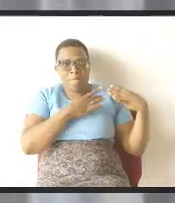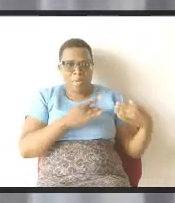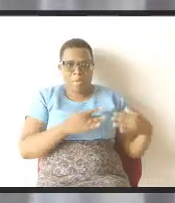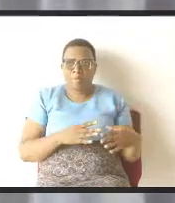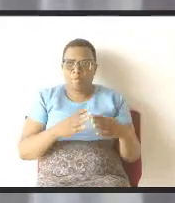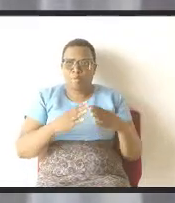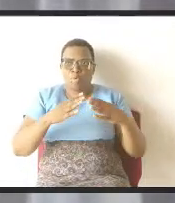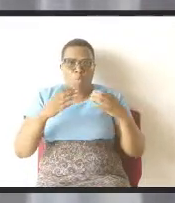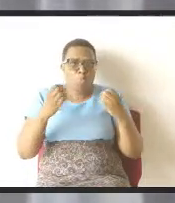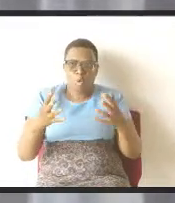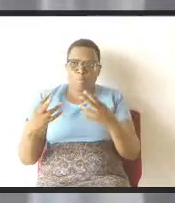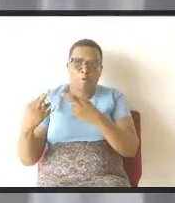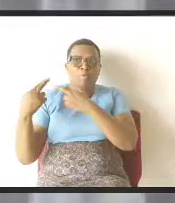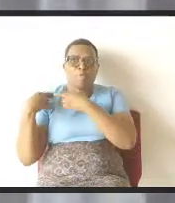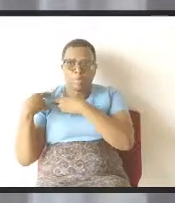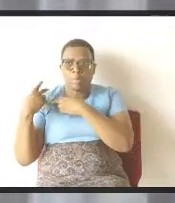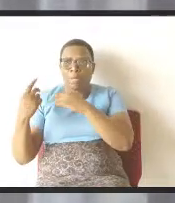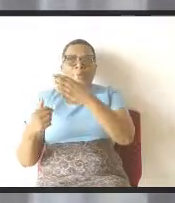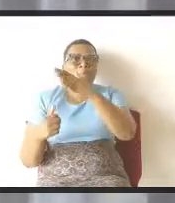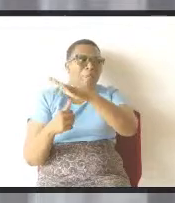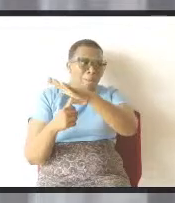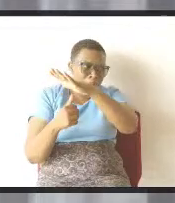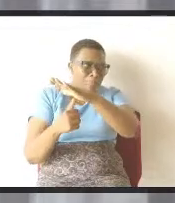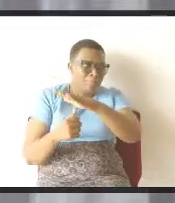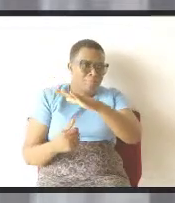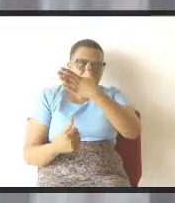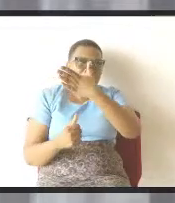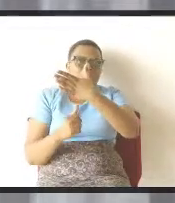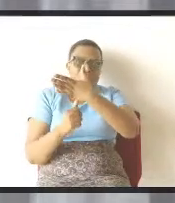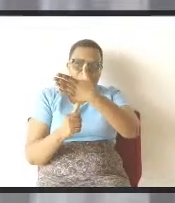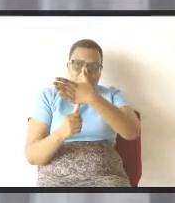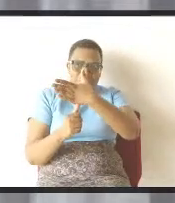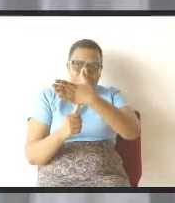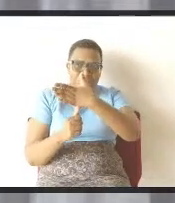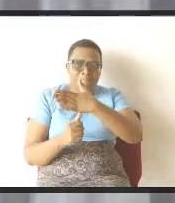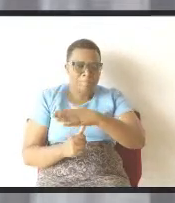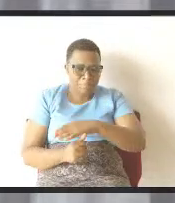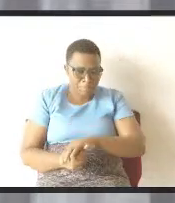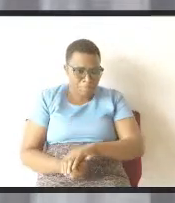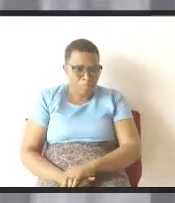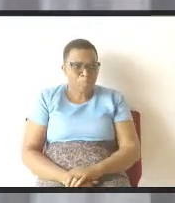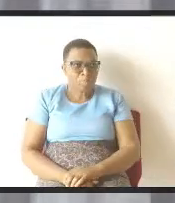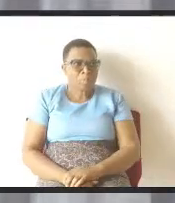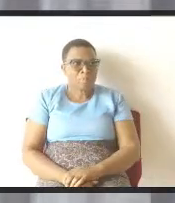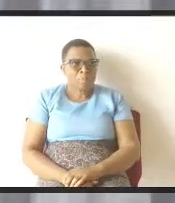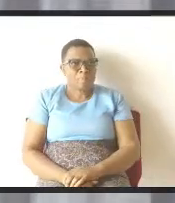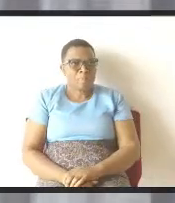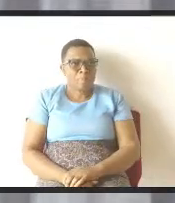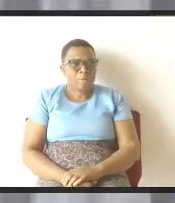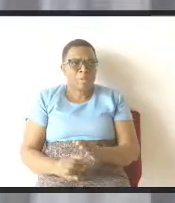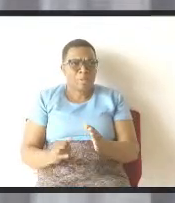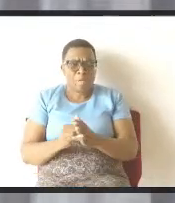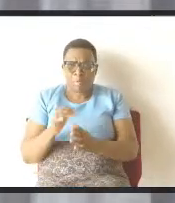And that should kind of drive us to search through our own lives. What am I doing